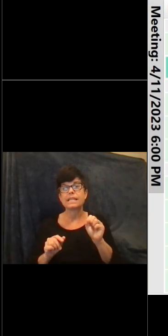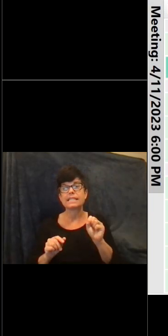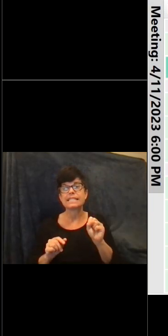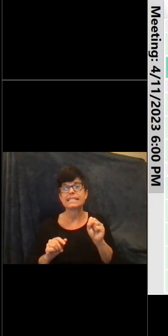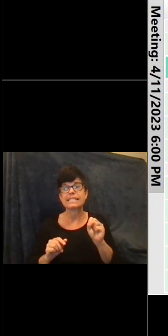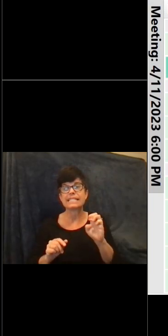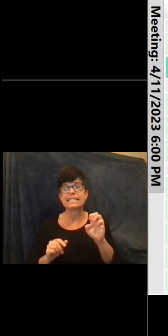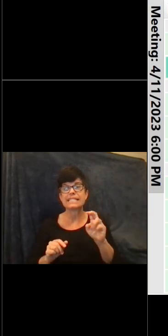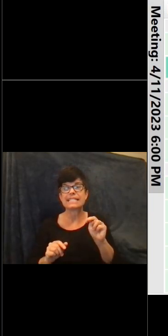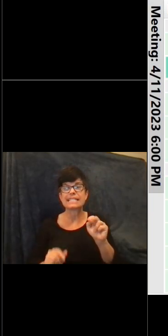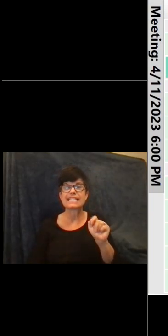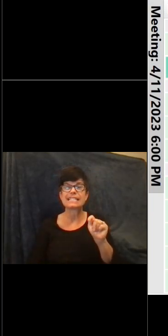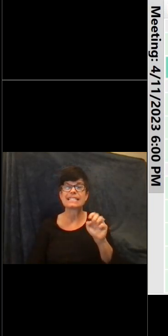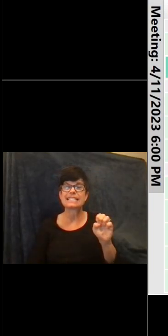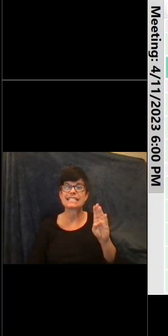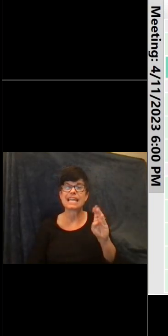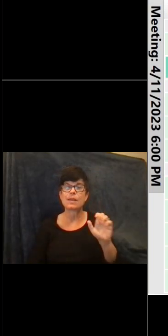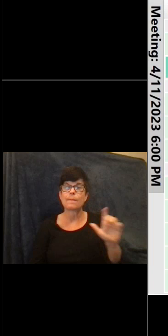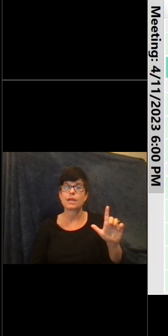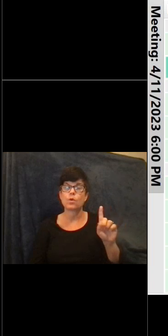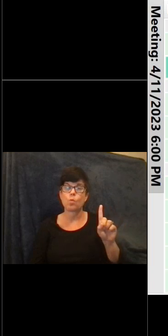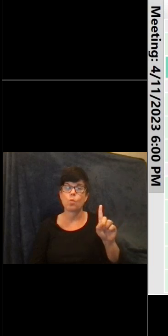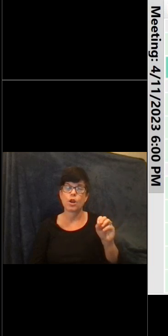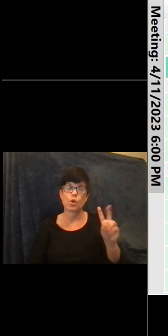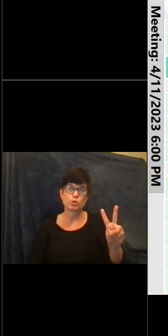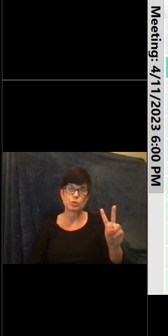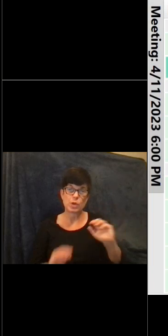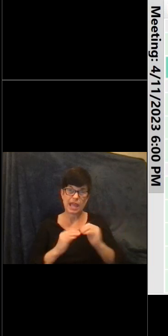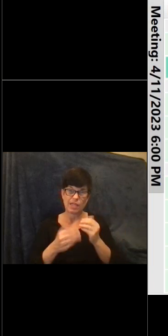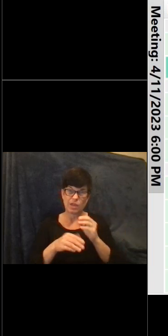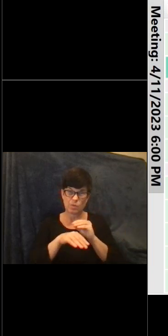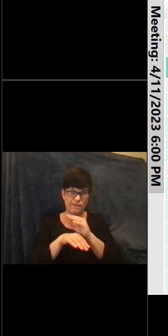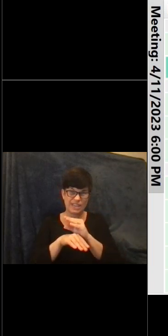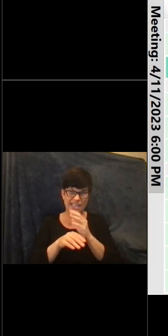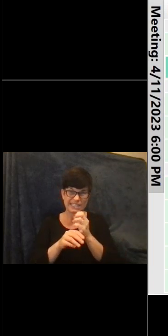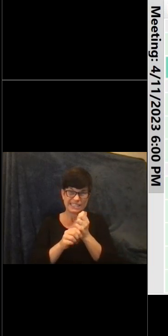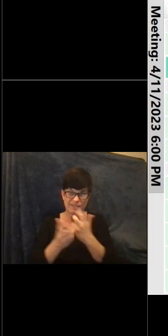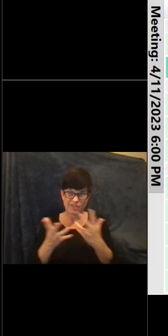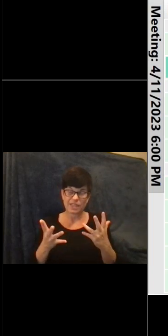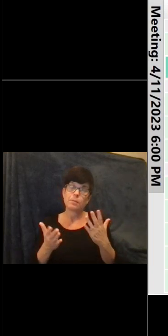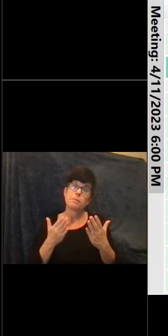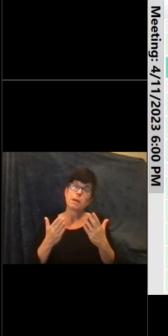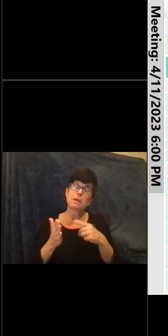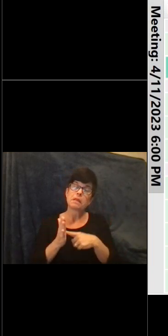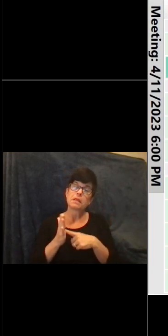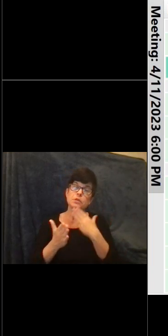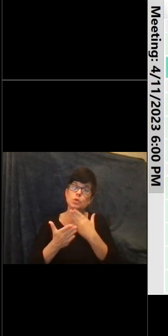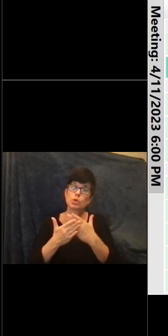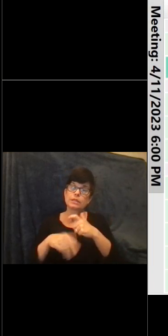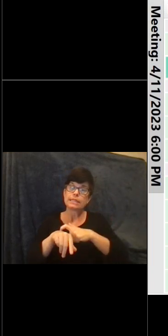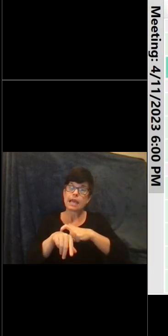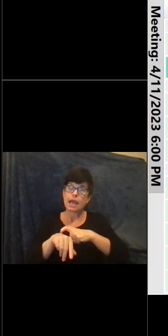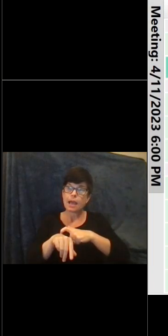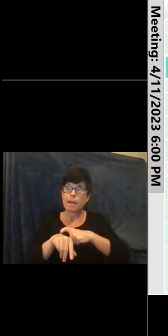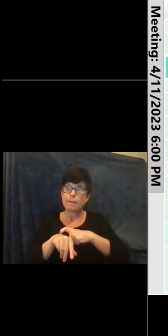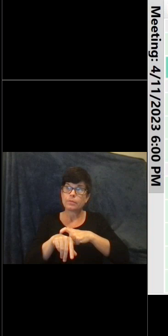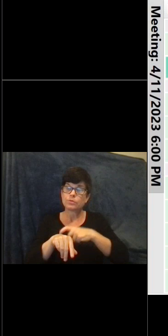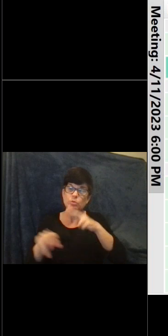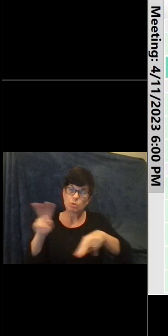how it's going to affect everything. And, you know, that this might be a good time to look at